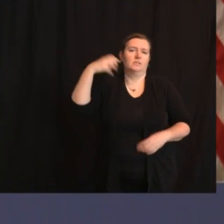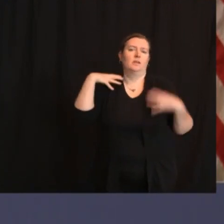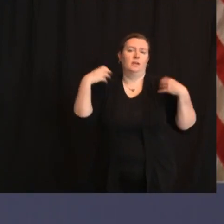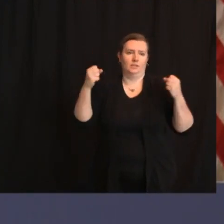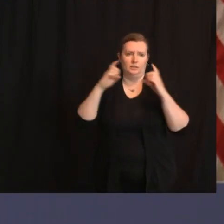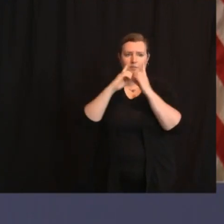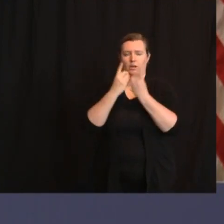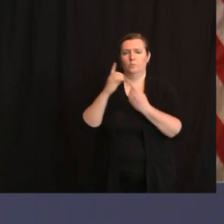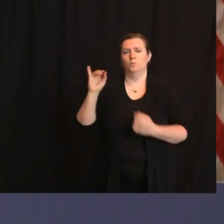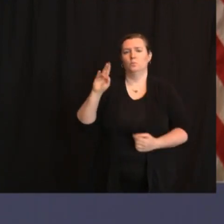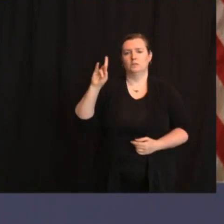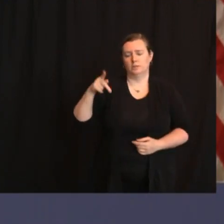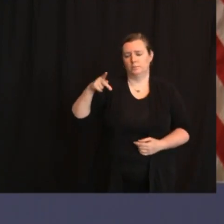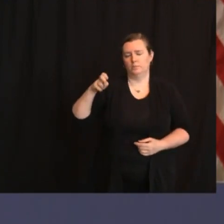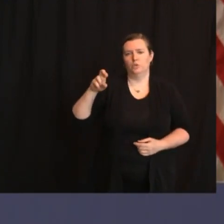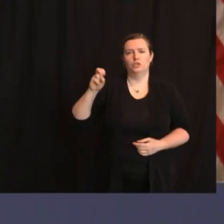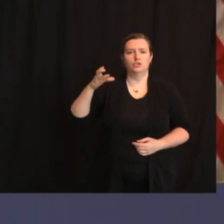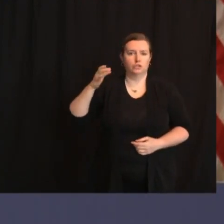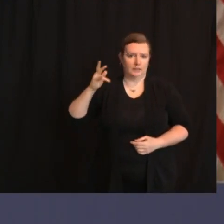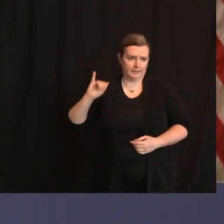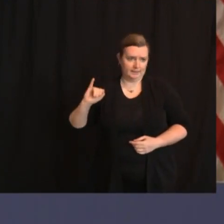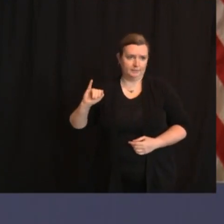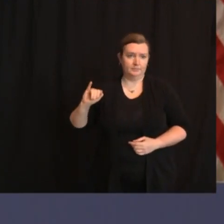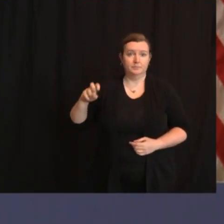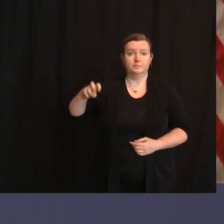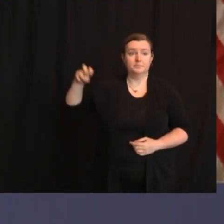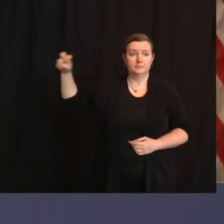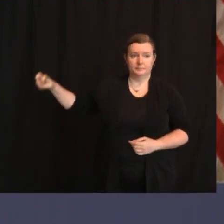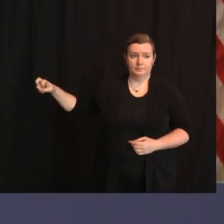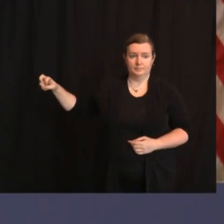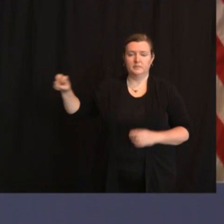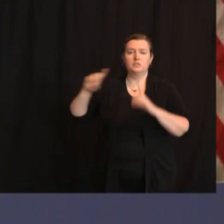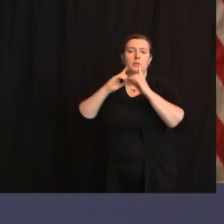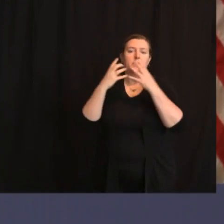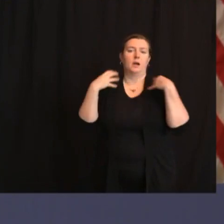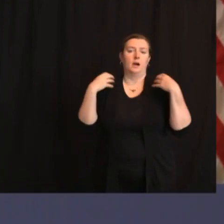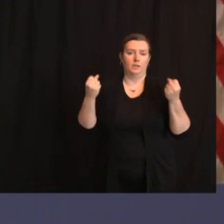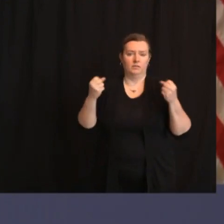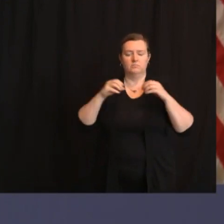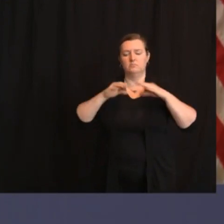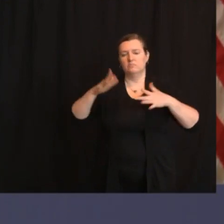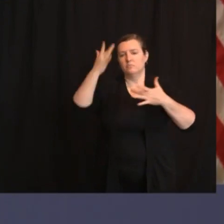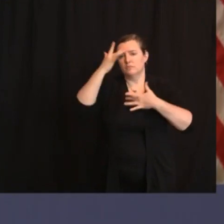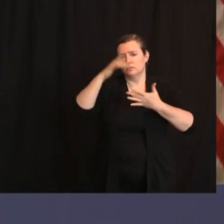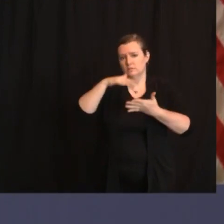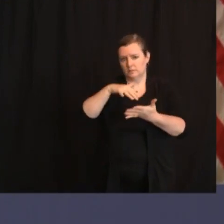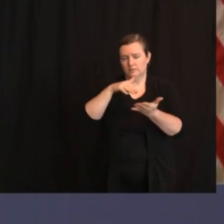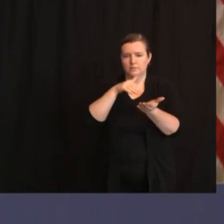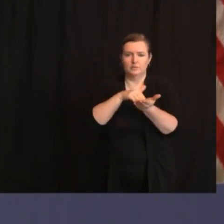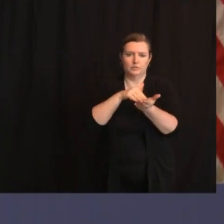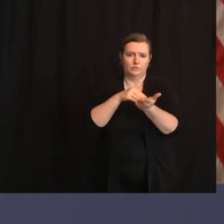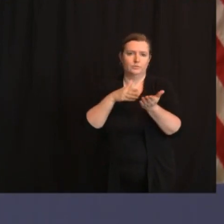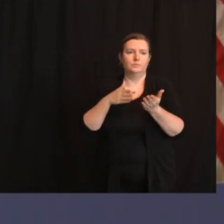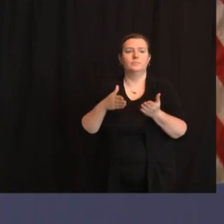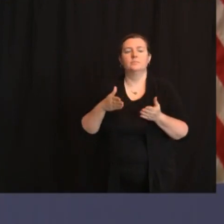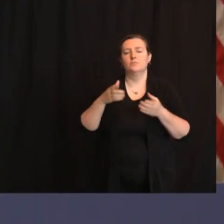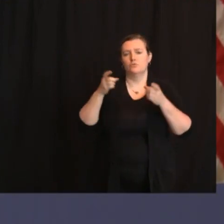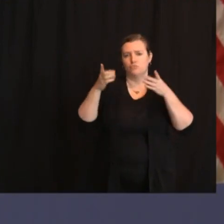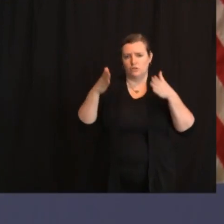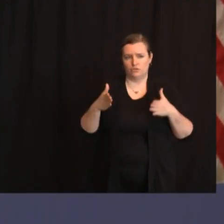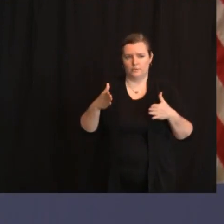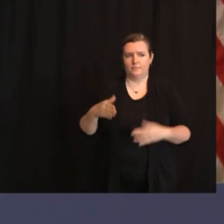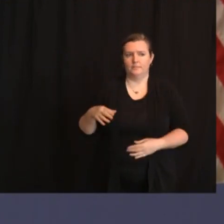Persichilli. To her right, the Department of Health's Communicable Disease Service Medical Director, another guy you know well, Dr. Ed